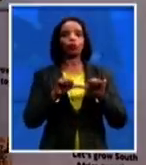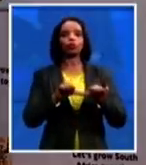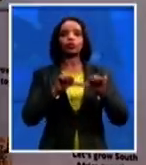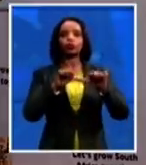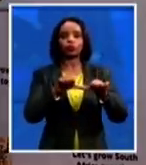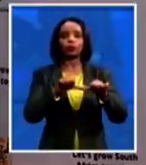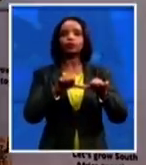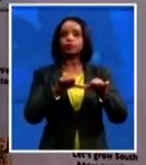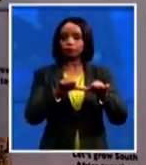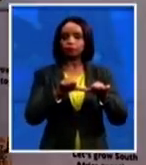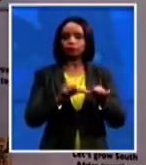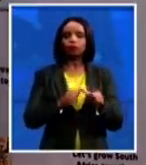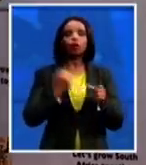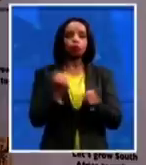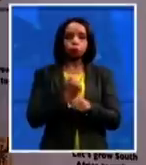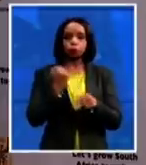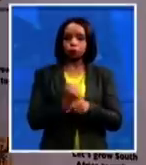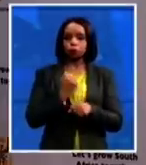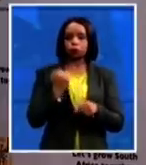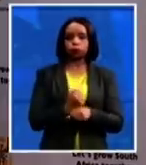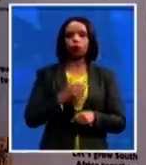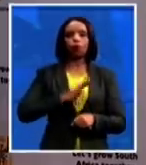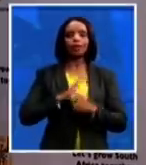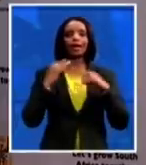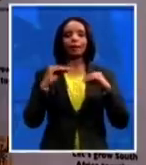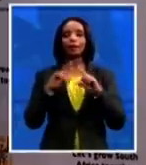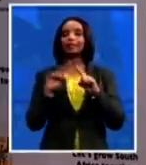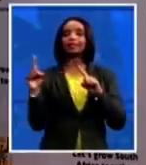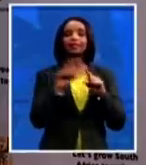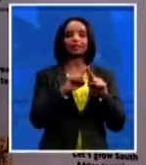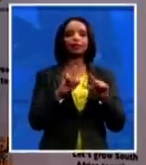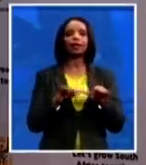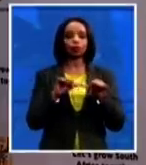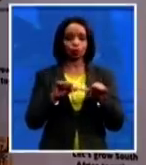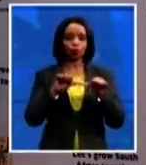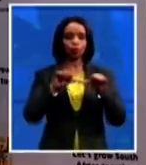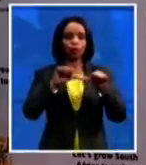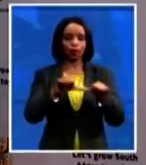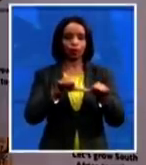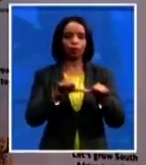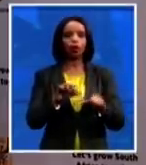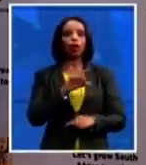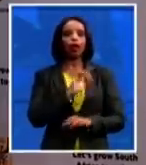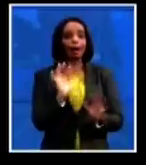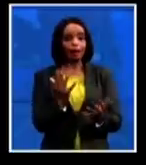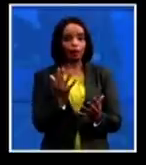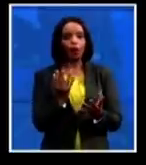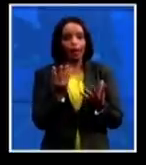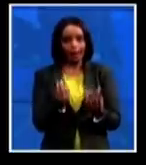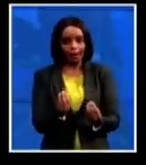business confidence by addressing structural reforms or structural constraints to economic growth.